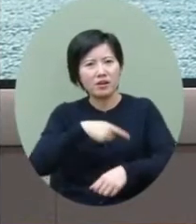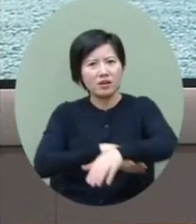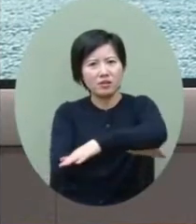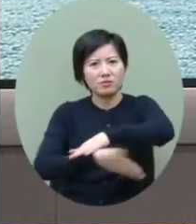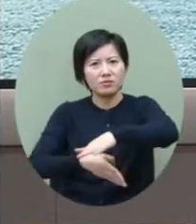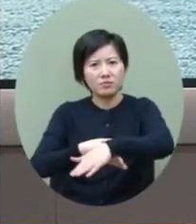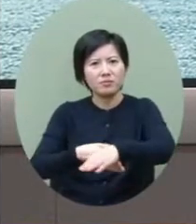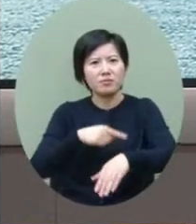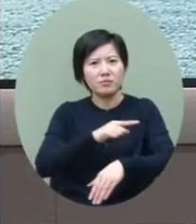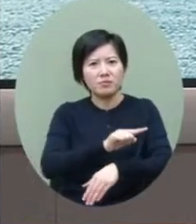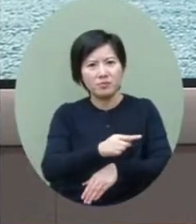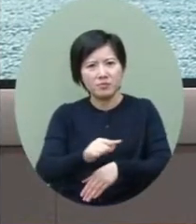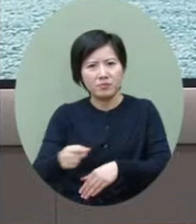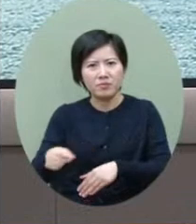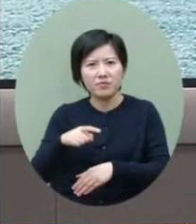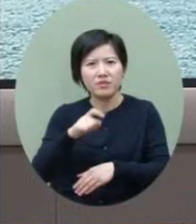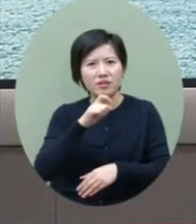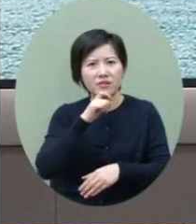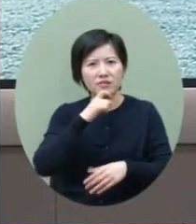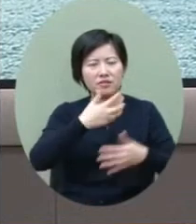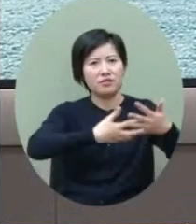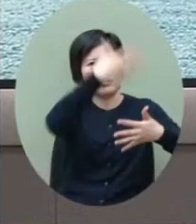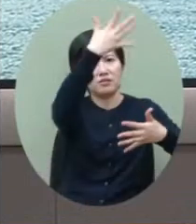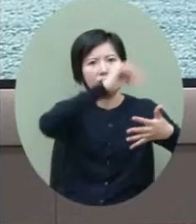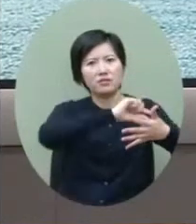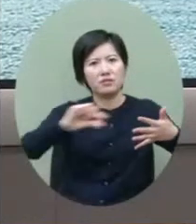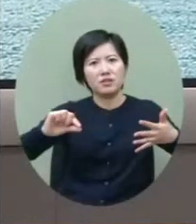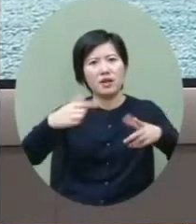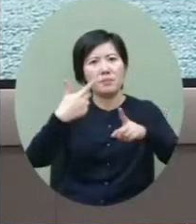We start seeing